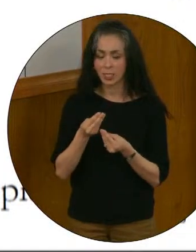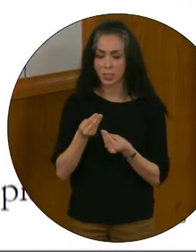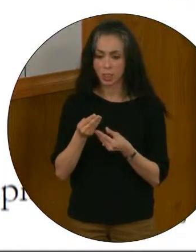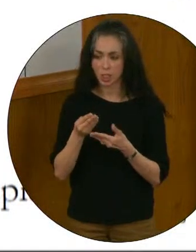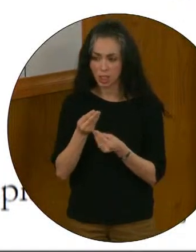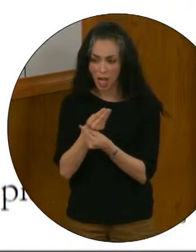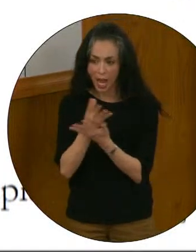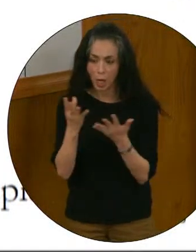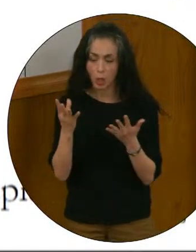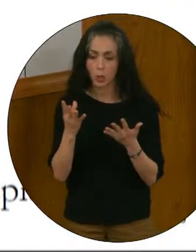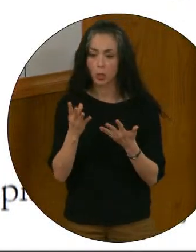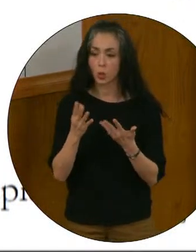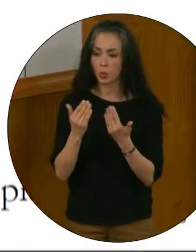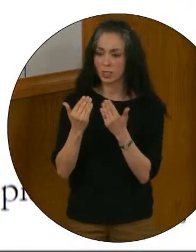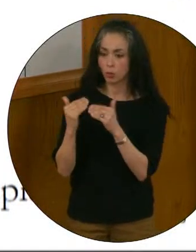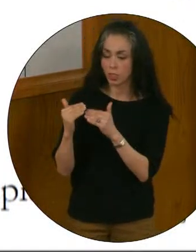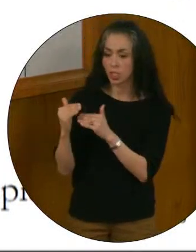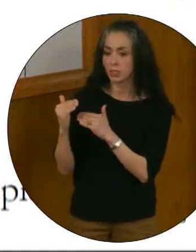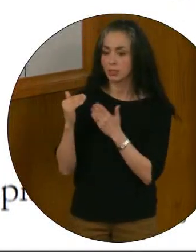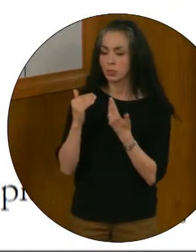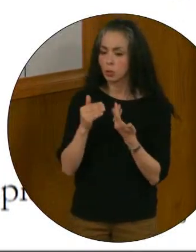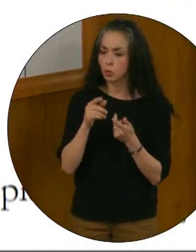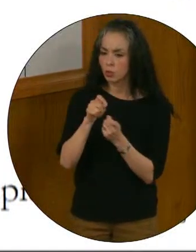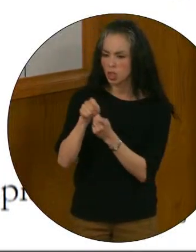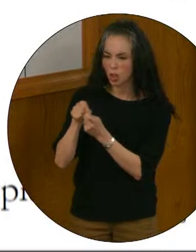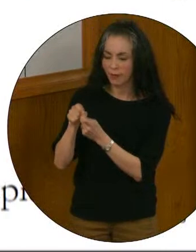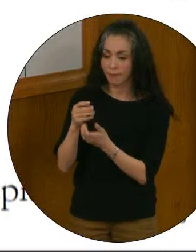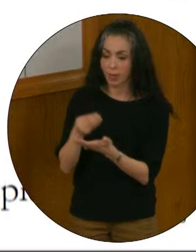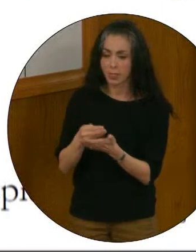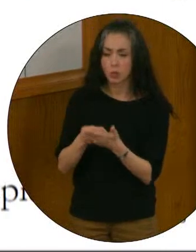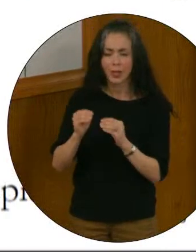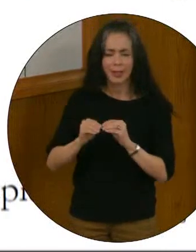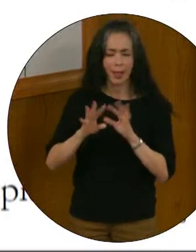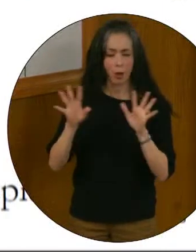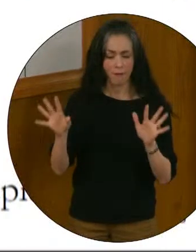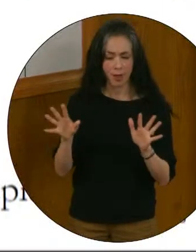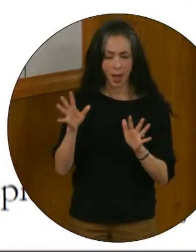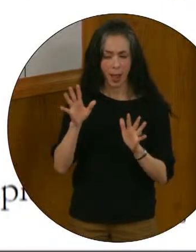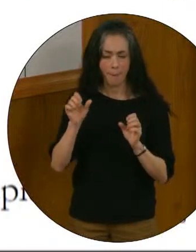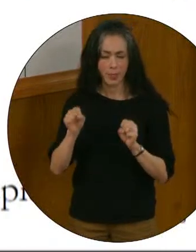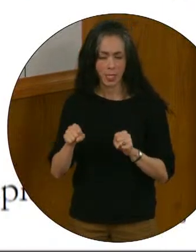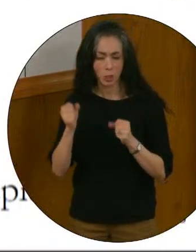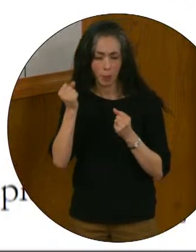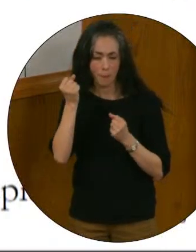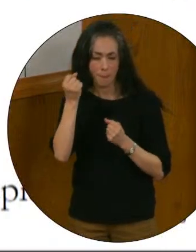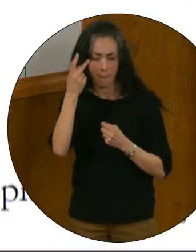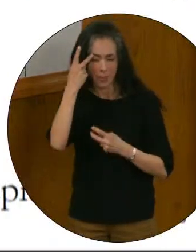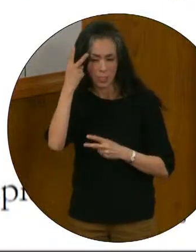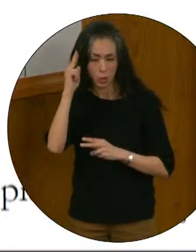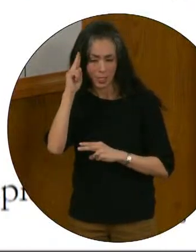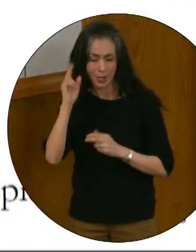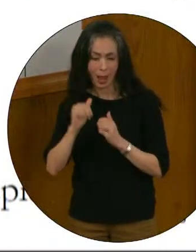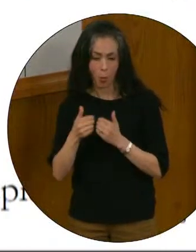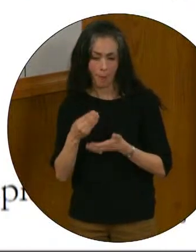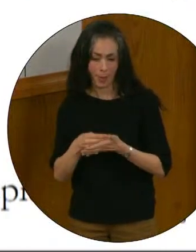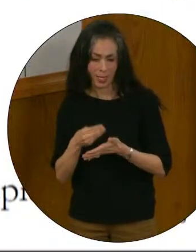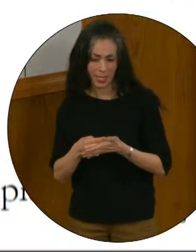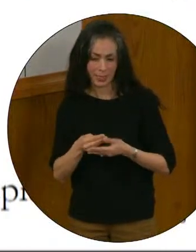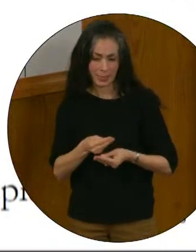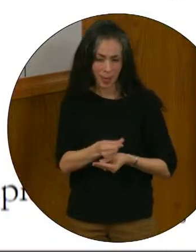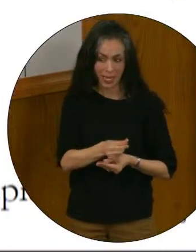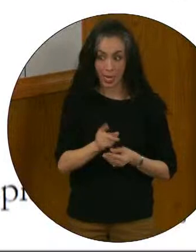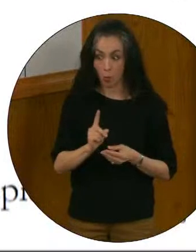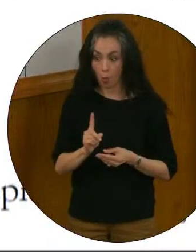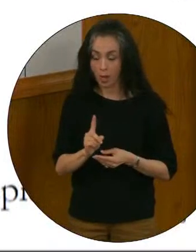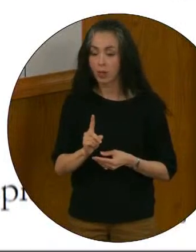funding. To clarify potential misunderstandings about where our money is spent and how it's spent. We were able to